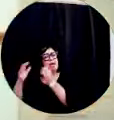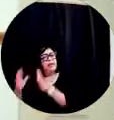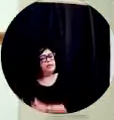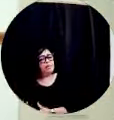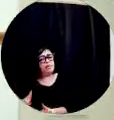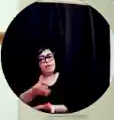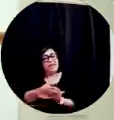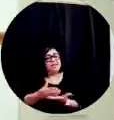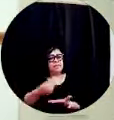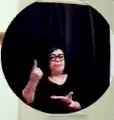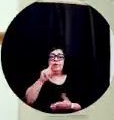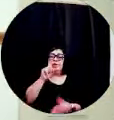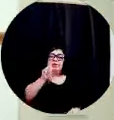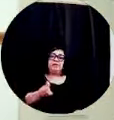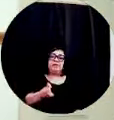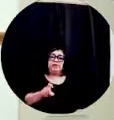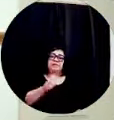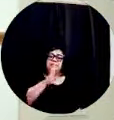somebody needs to cheer up.